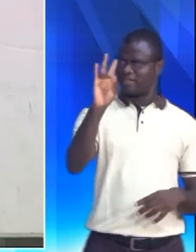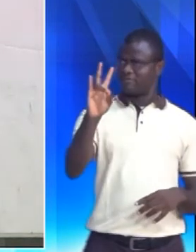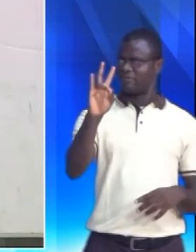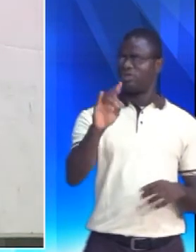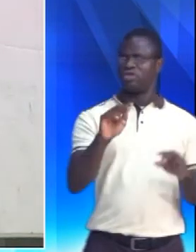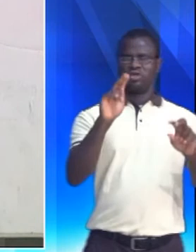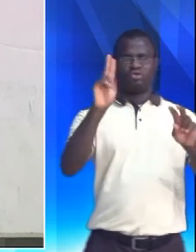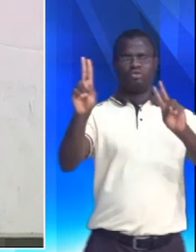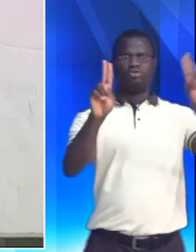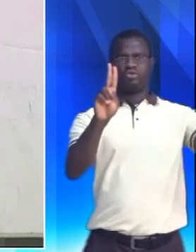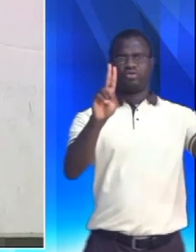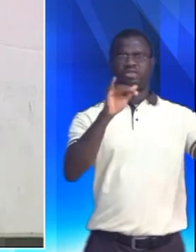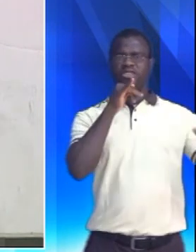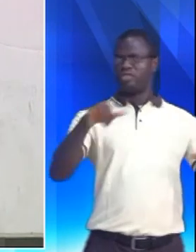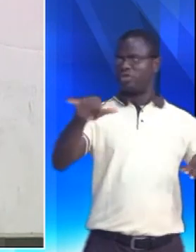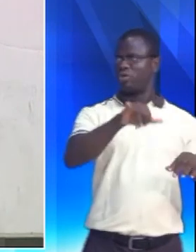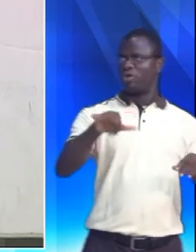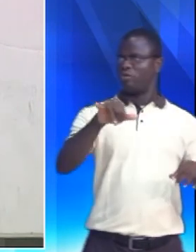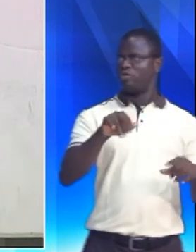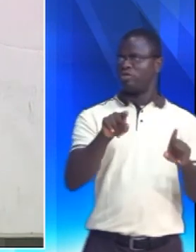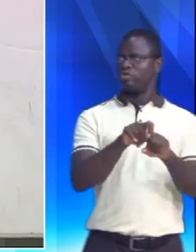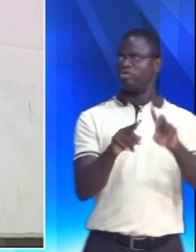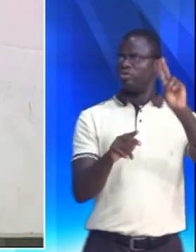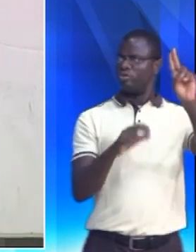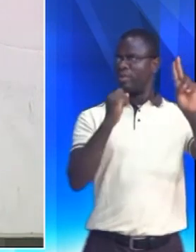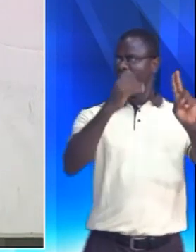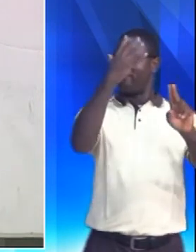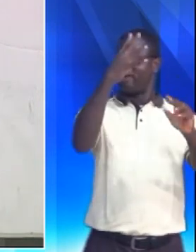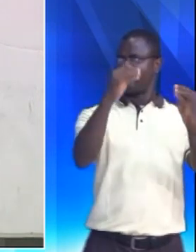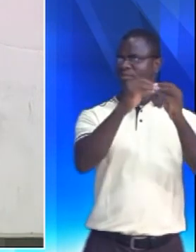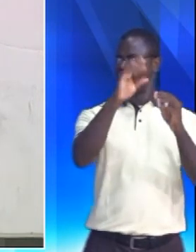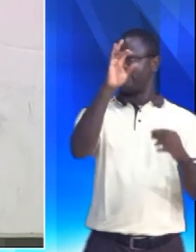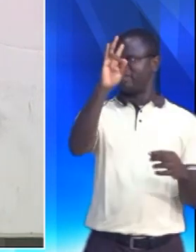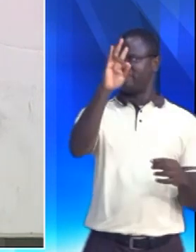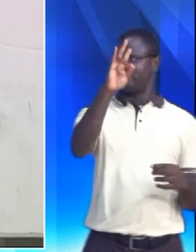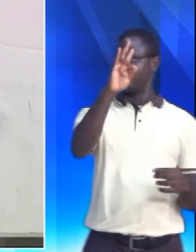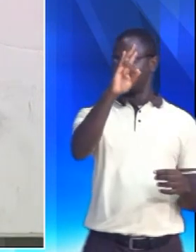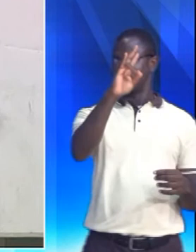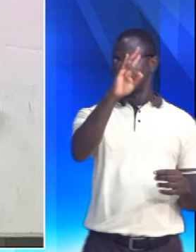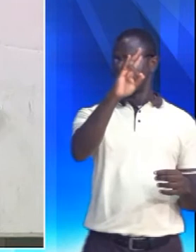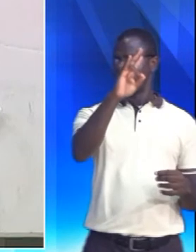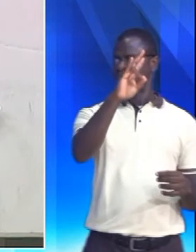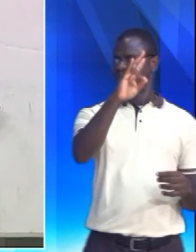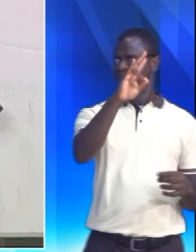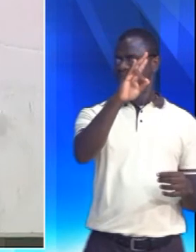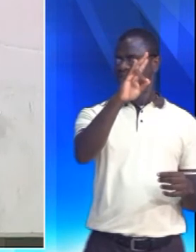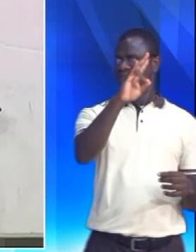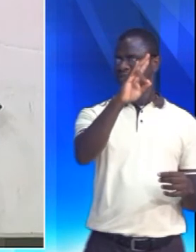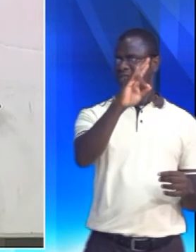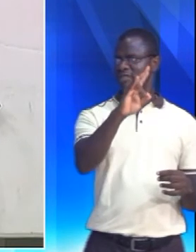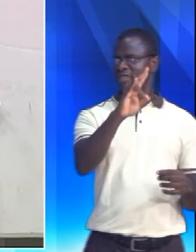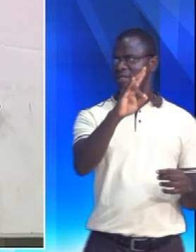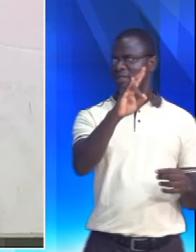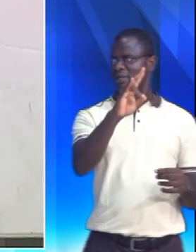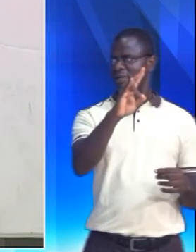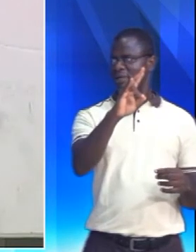77. Then multiply by u raised to power of what? 5